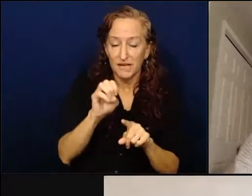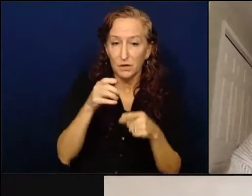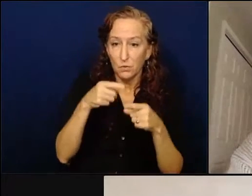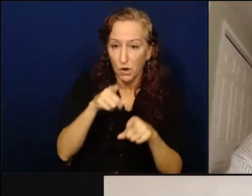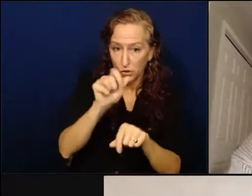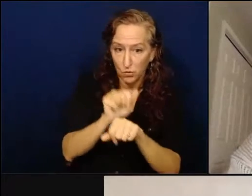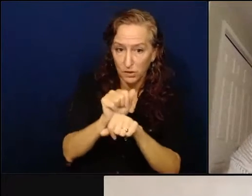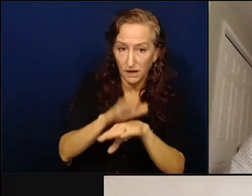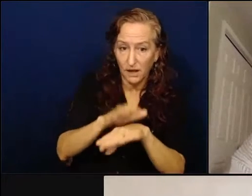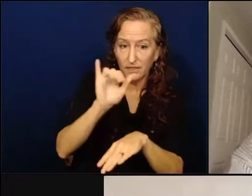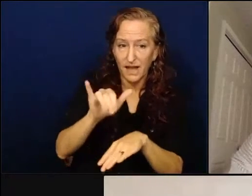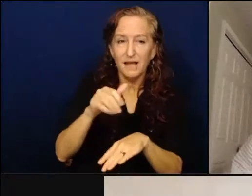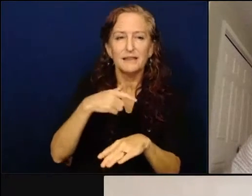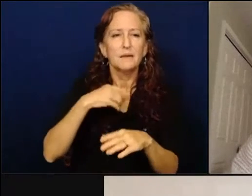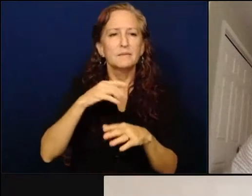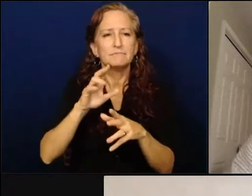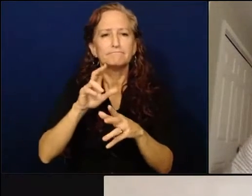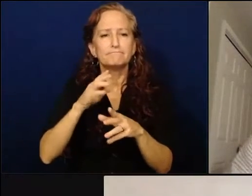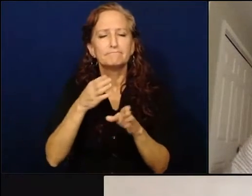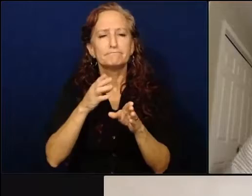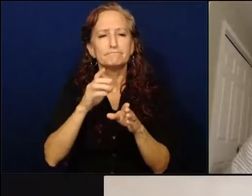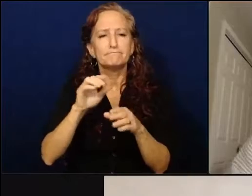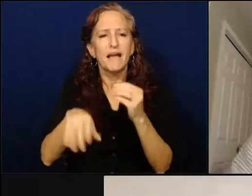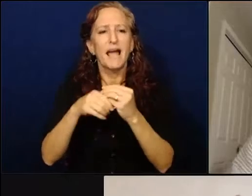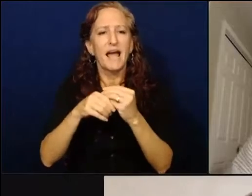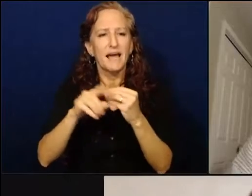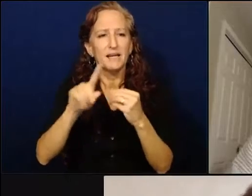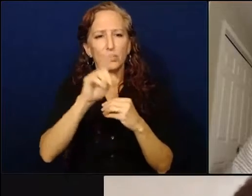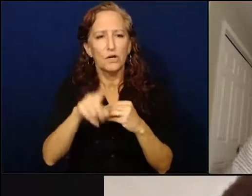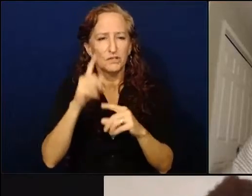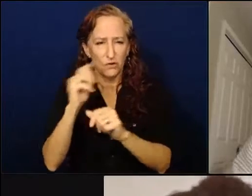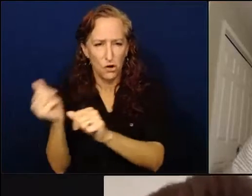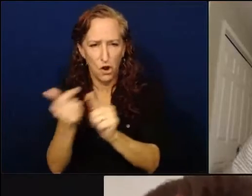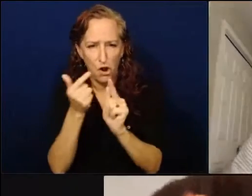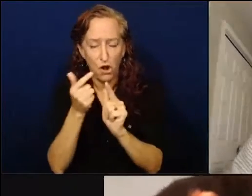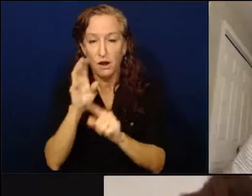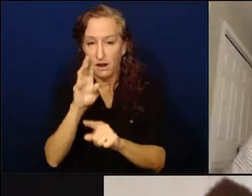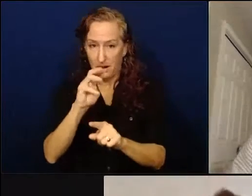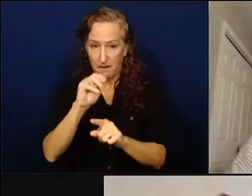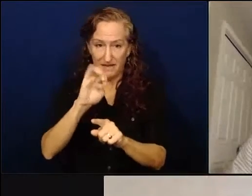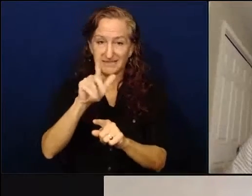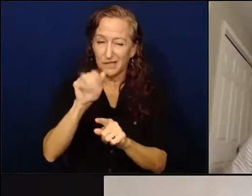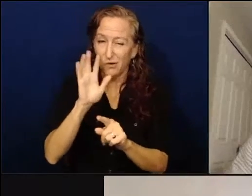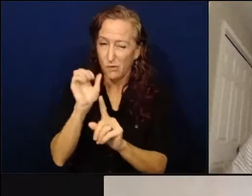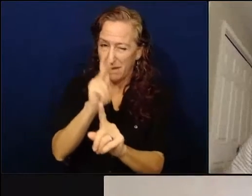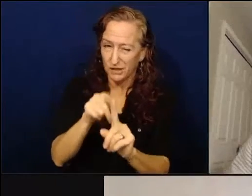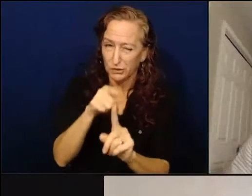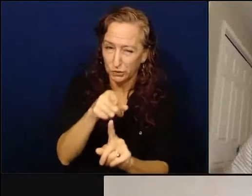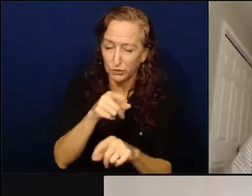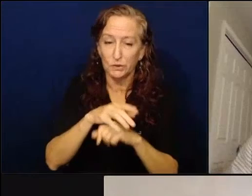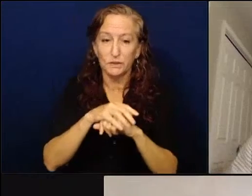me actually pivot to a question that is for all of you. And Melissa, we're going to come back to you because I want to get back into that conversation.